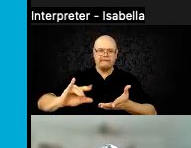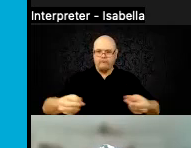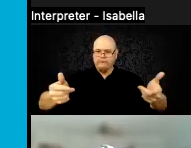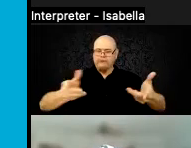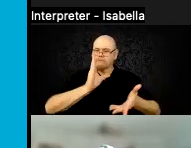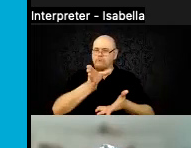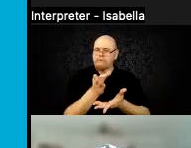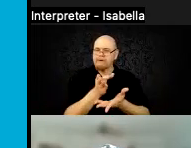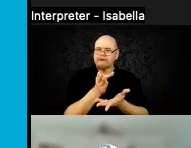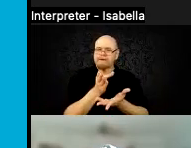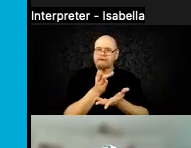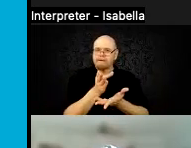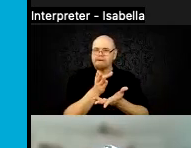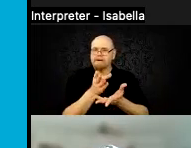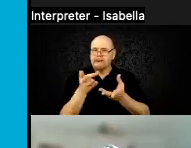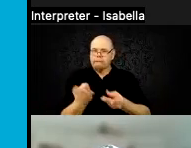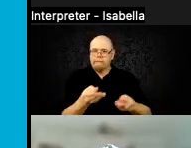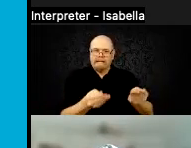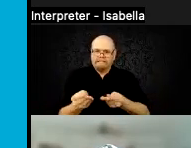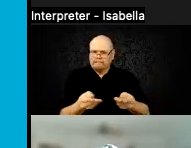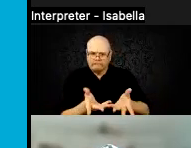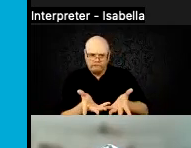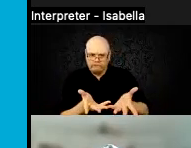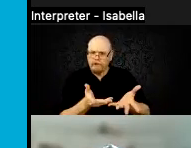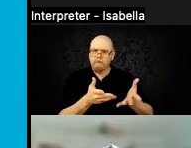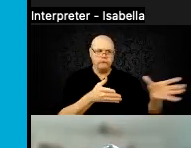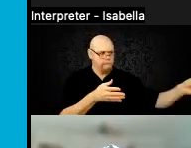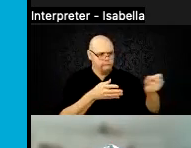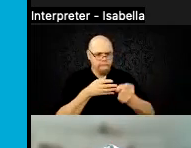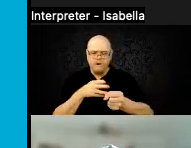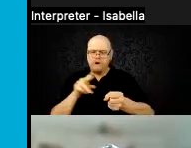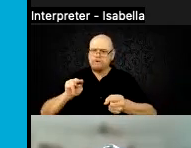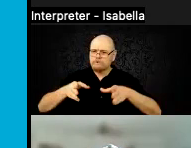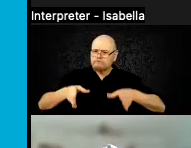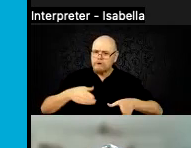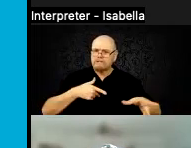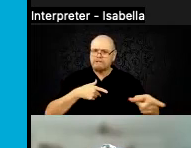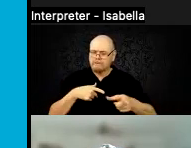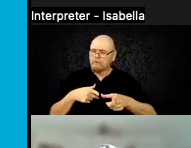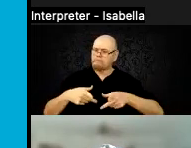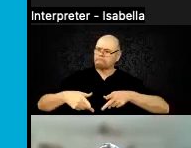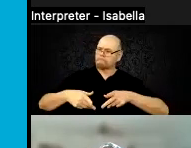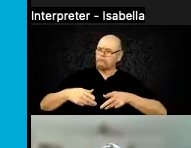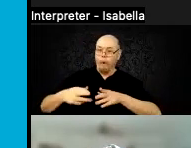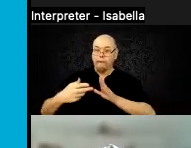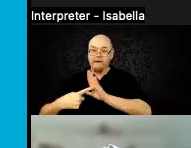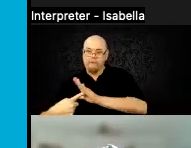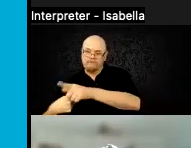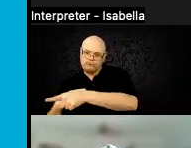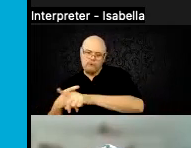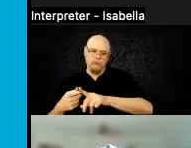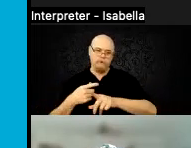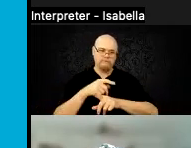in mediation with a neutral third-party mediator. Or we can even represent individuals all the way